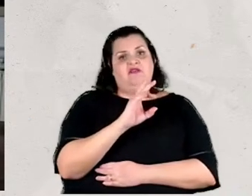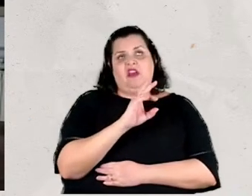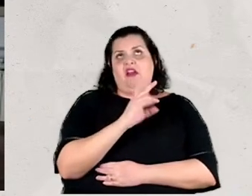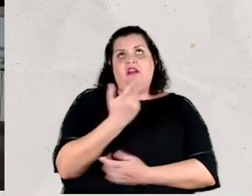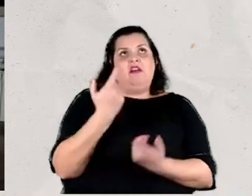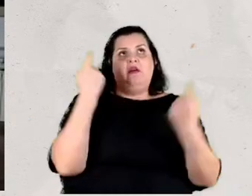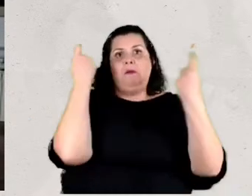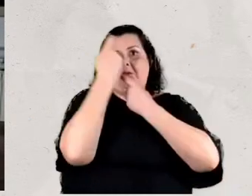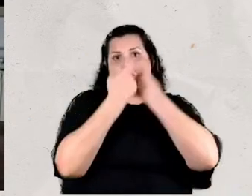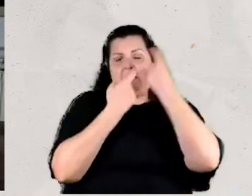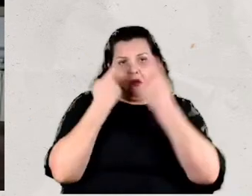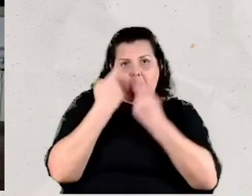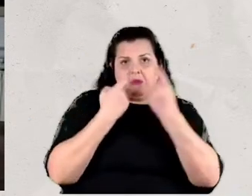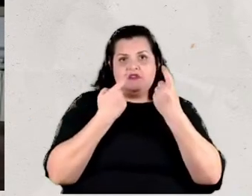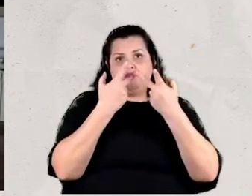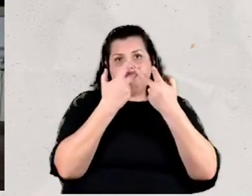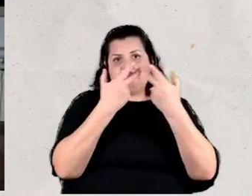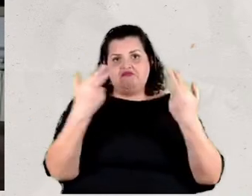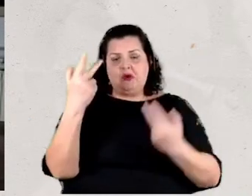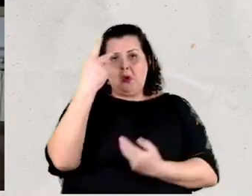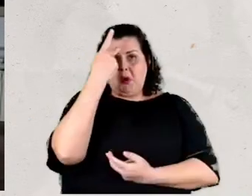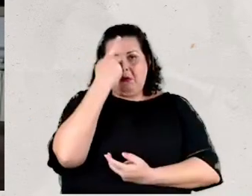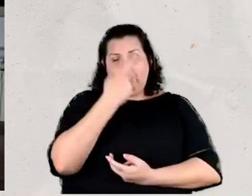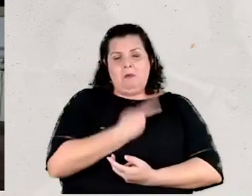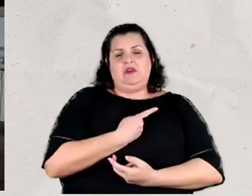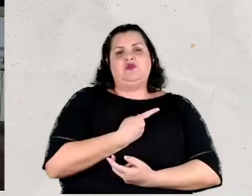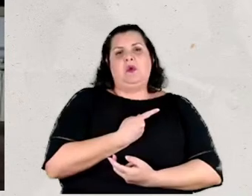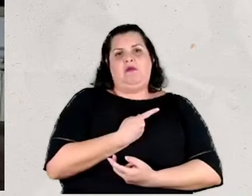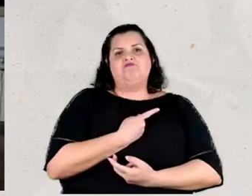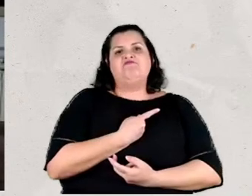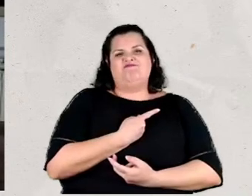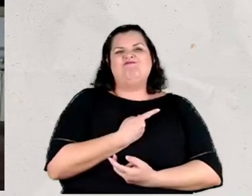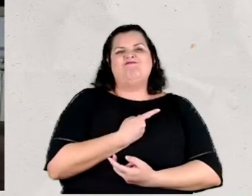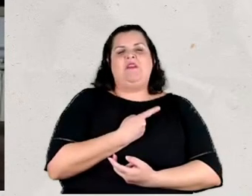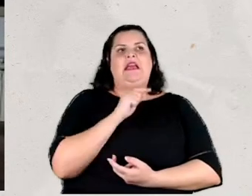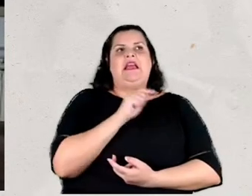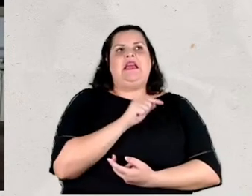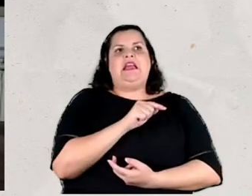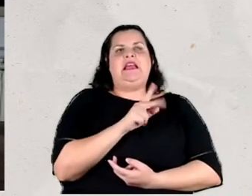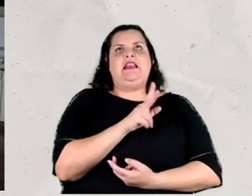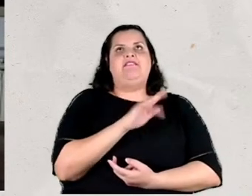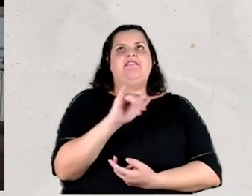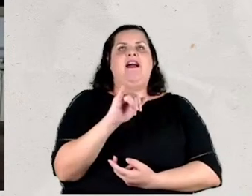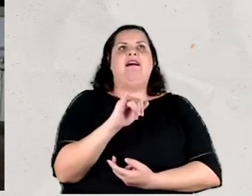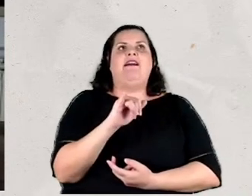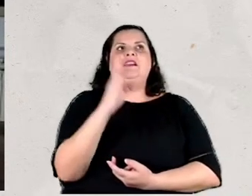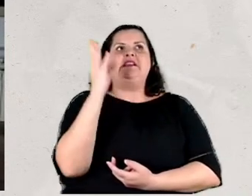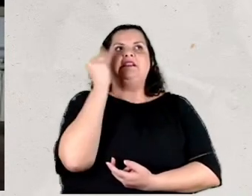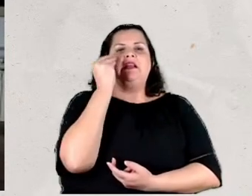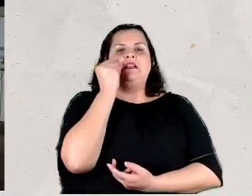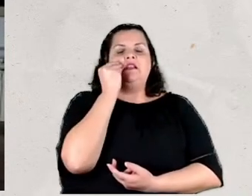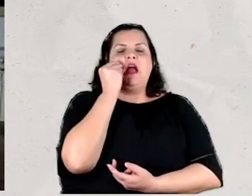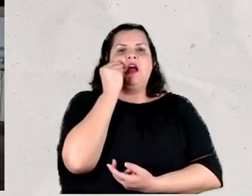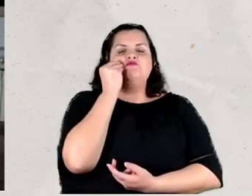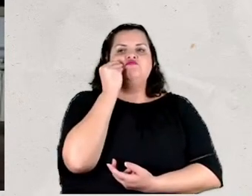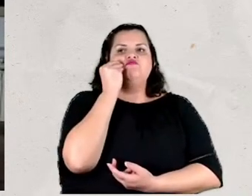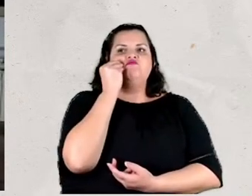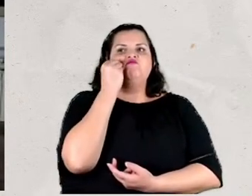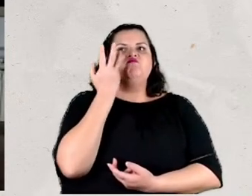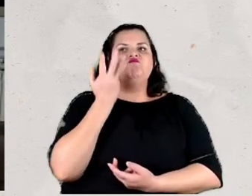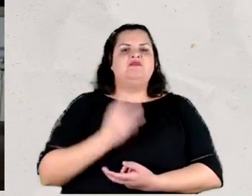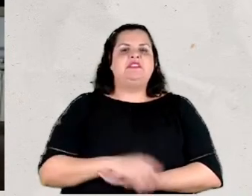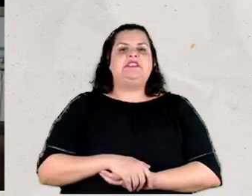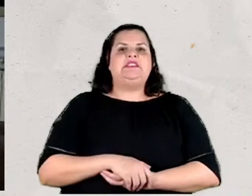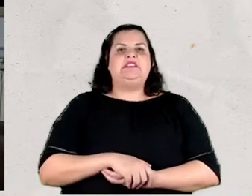legal system, and that is a major threat to Israeli democracy. And Netanyahu is